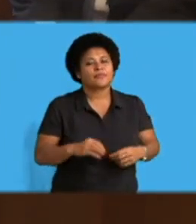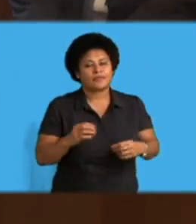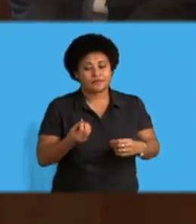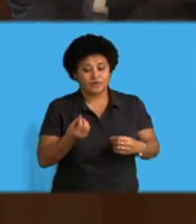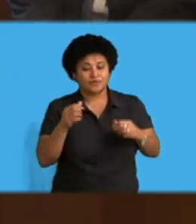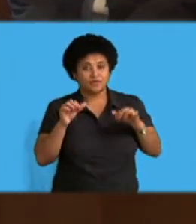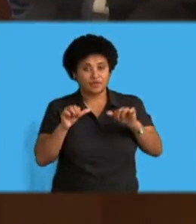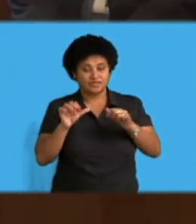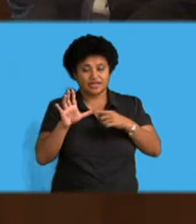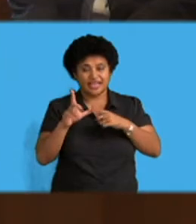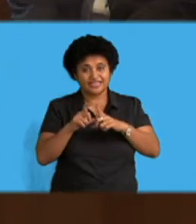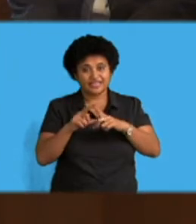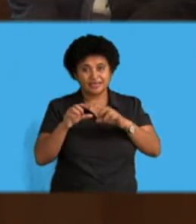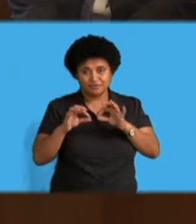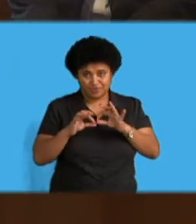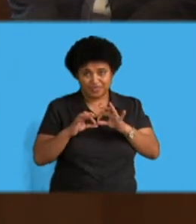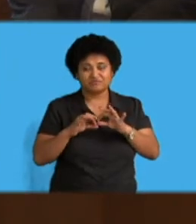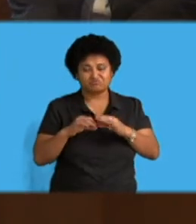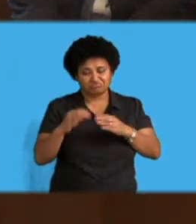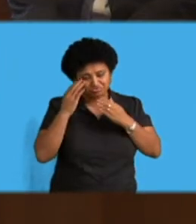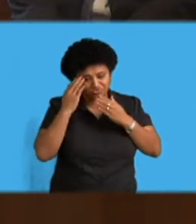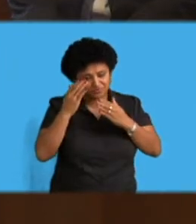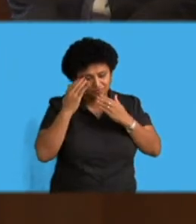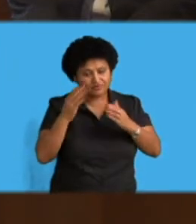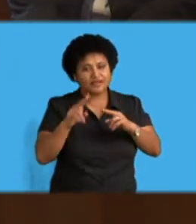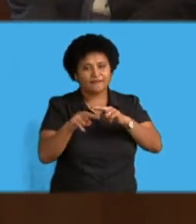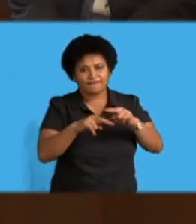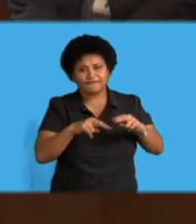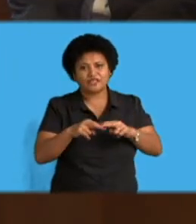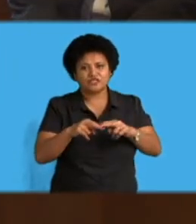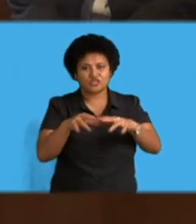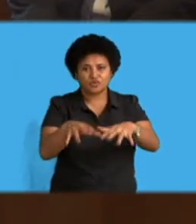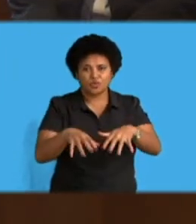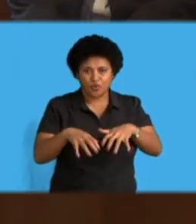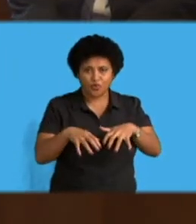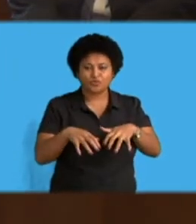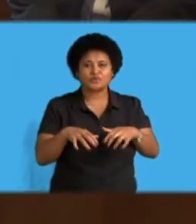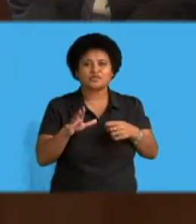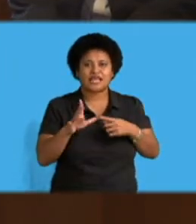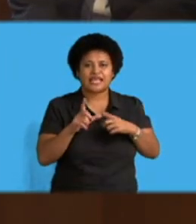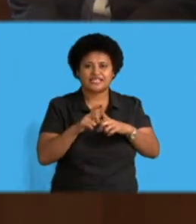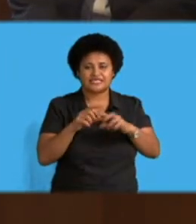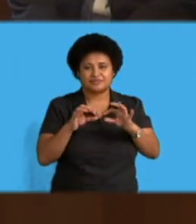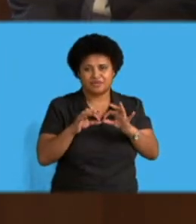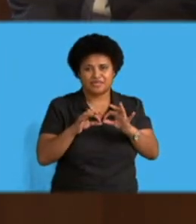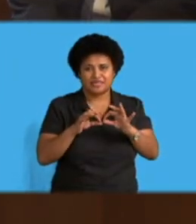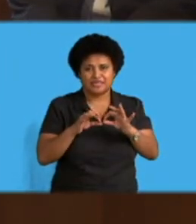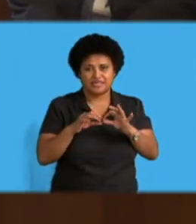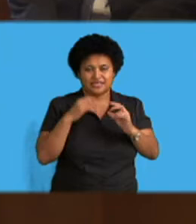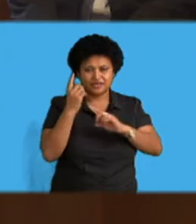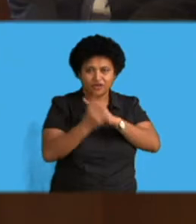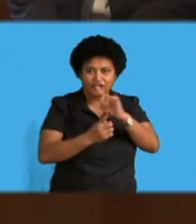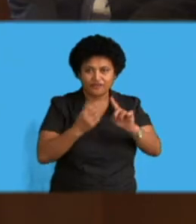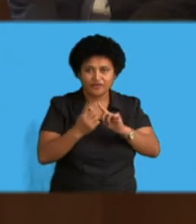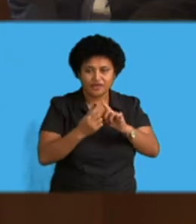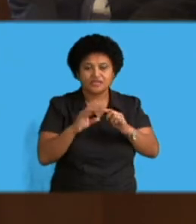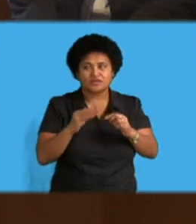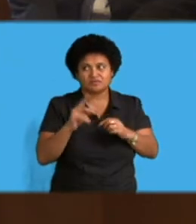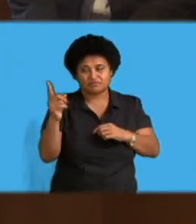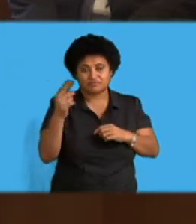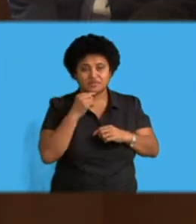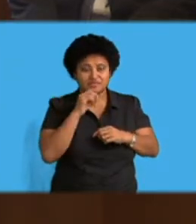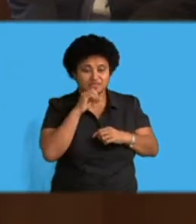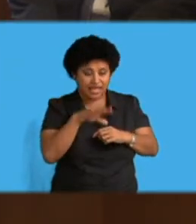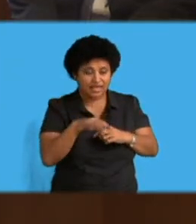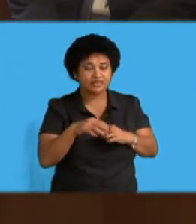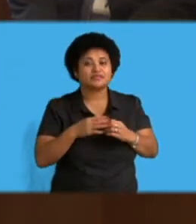PDMC meeting also acknowledged Fiji's offer to host the 2019 ADB meeting and stated that, and I quote, "In addition to showcasing development progress